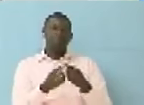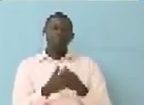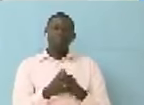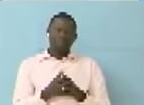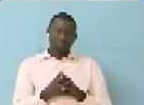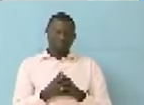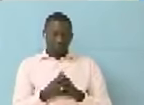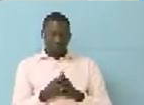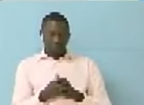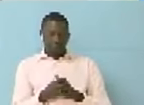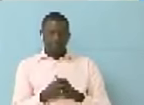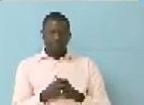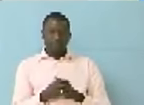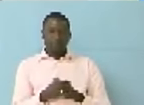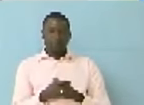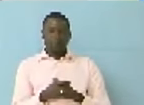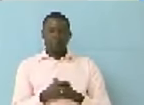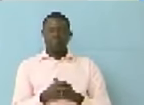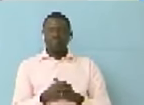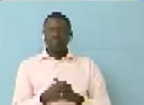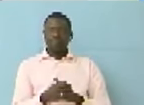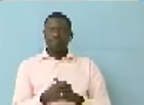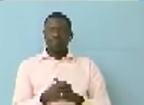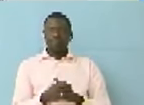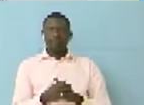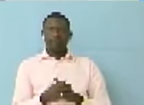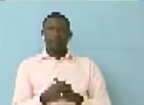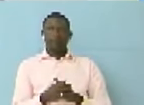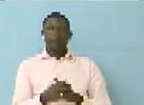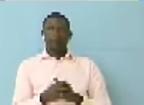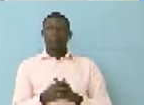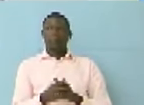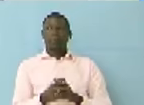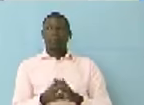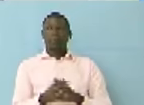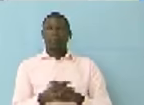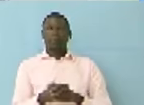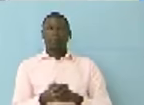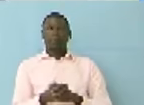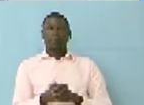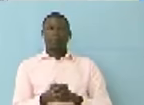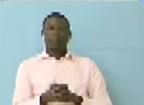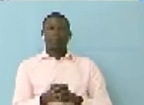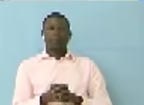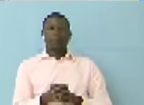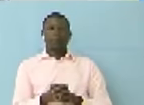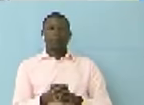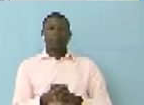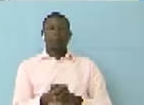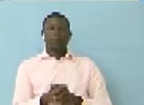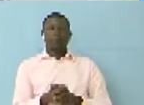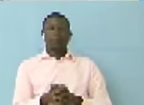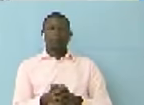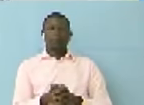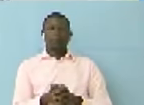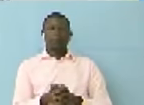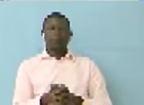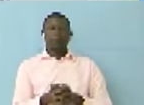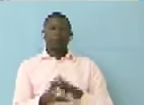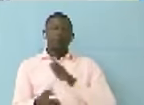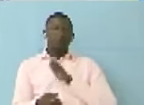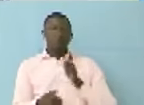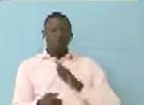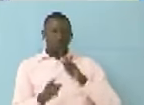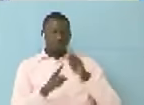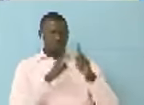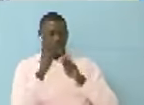londi dingkira ni toje bundal men kafuta kaka panelo ni londi terdak wala ku kajaka. We had discussed